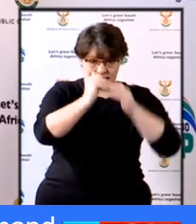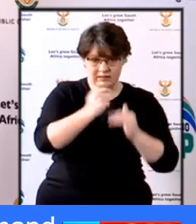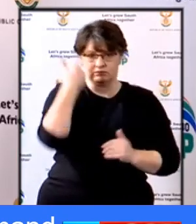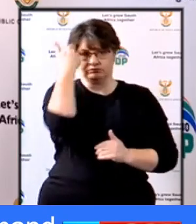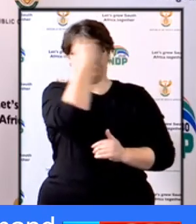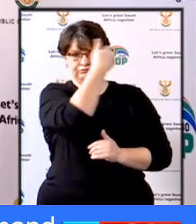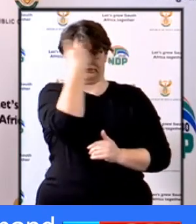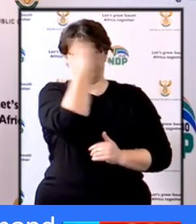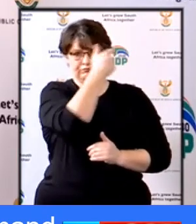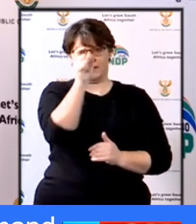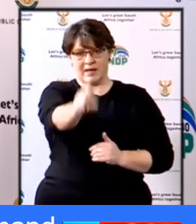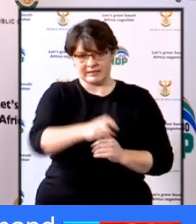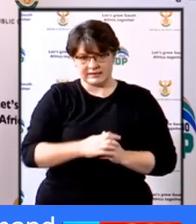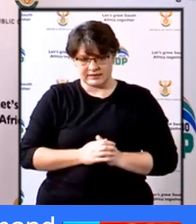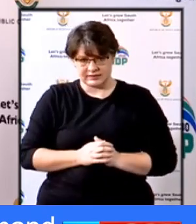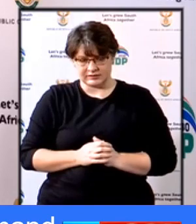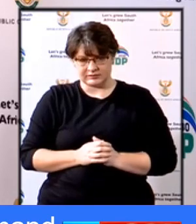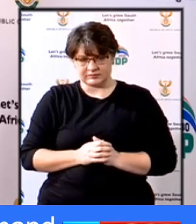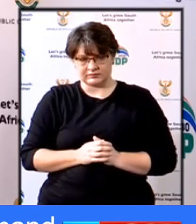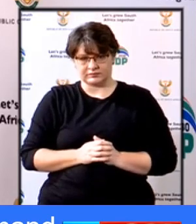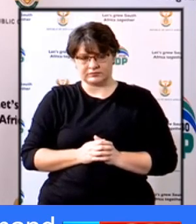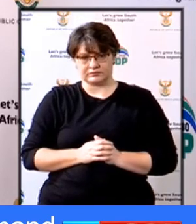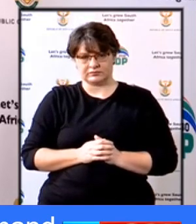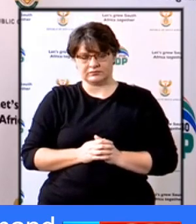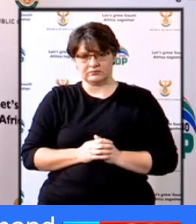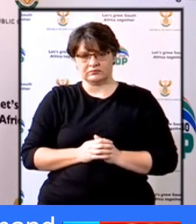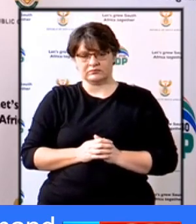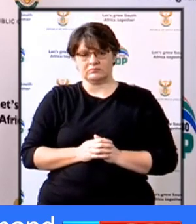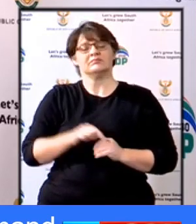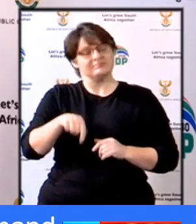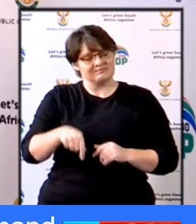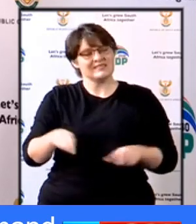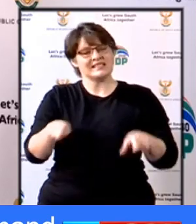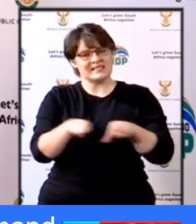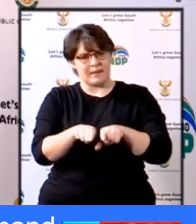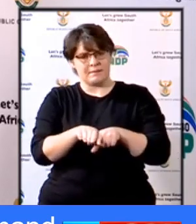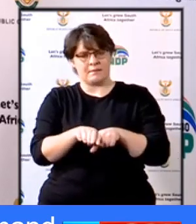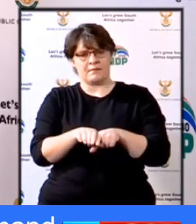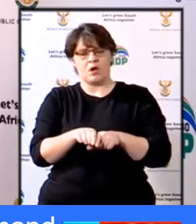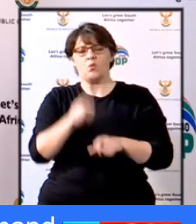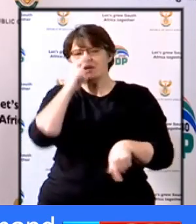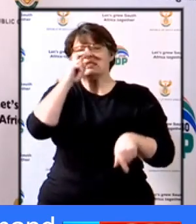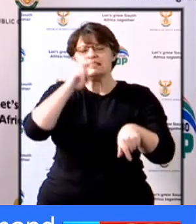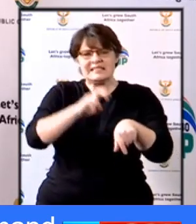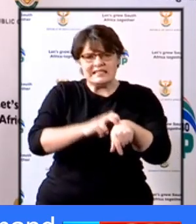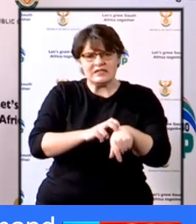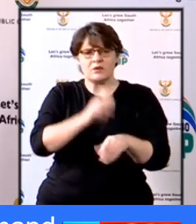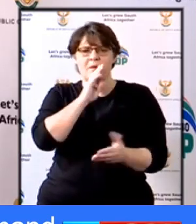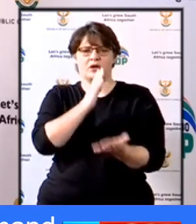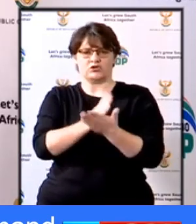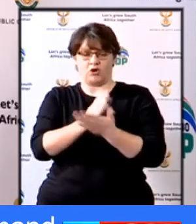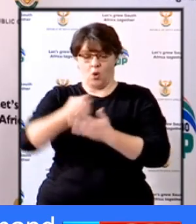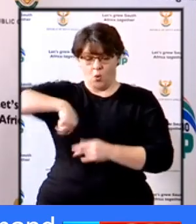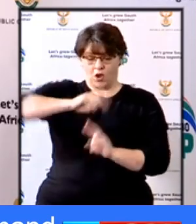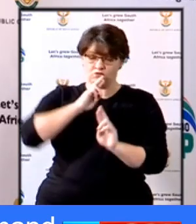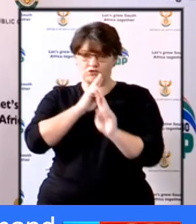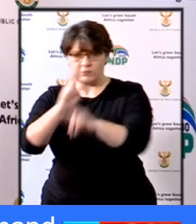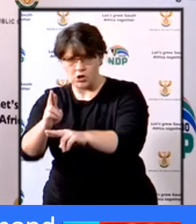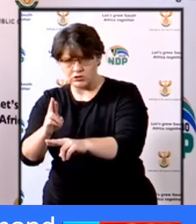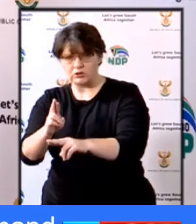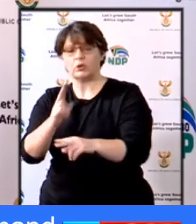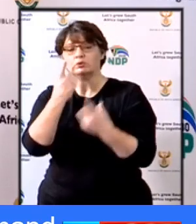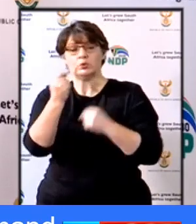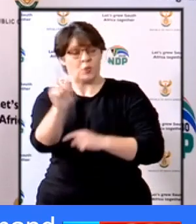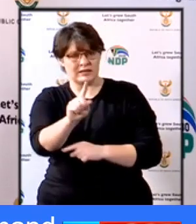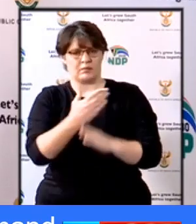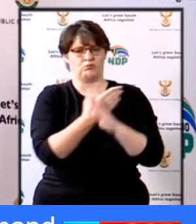This coming phase also confirms prevention as a cornerstone of our response. It